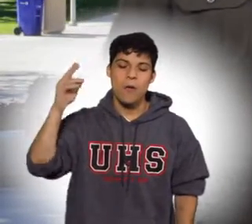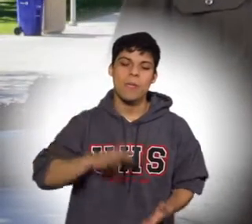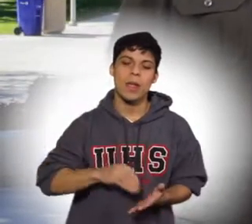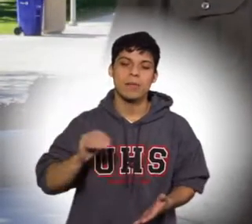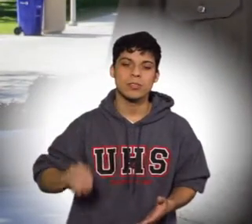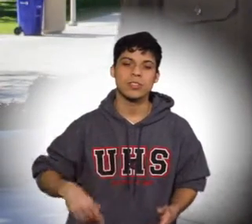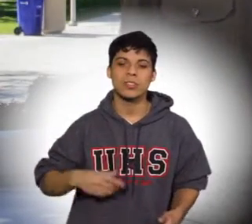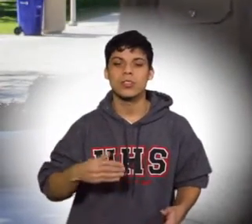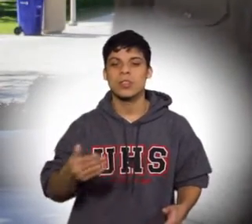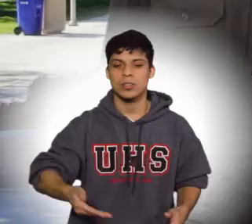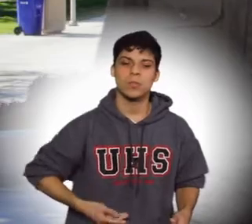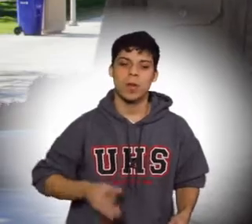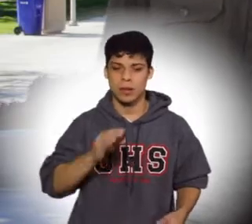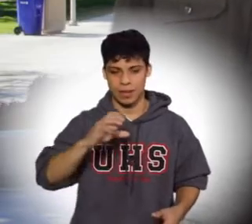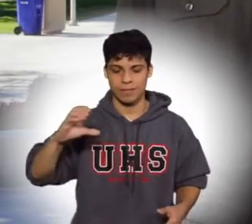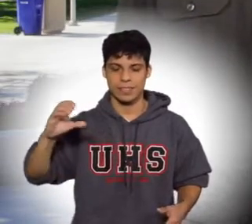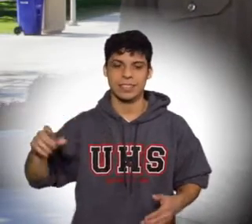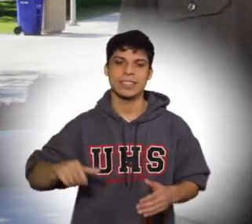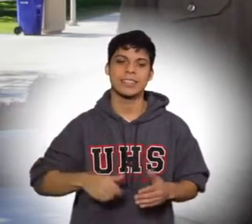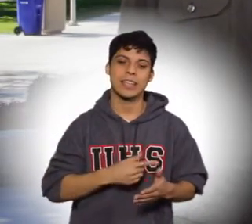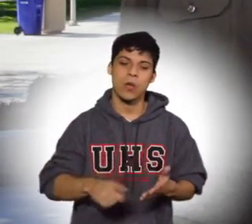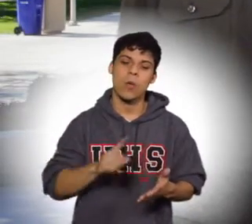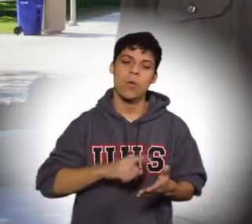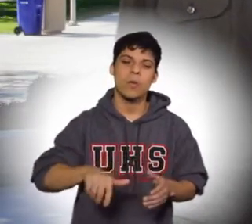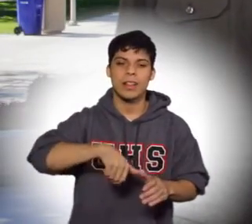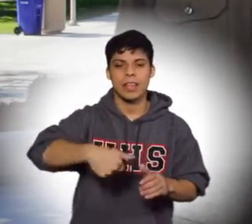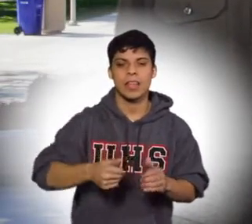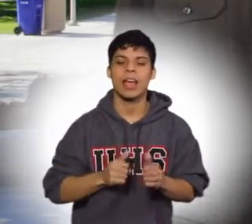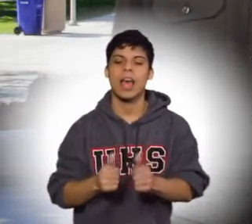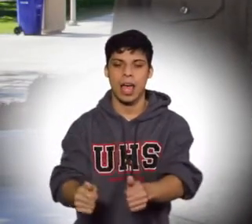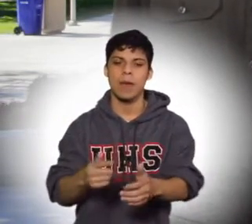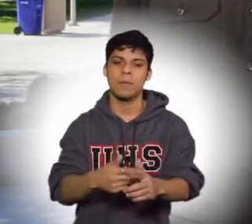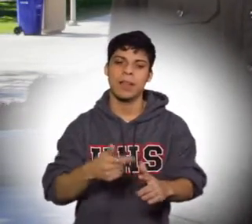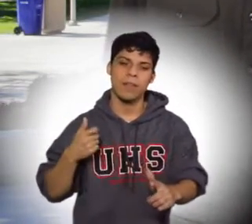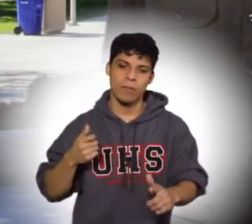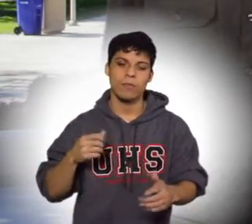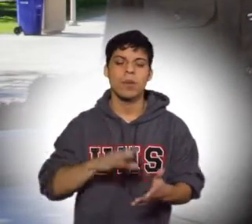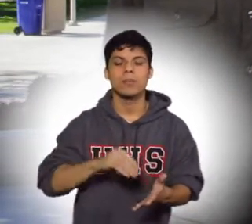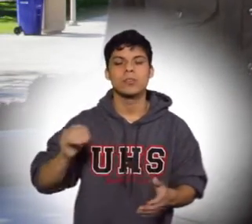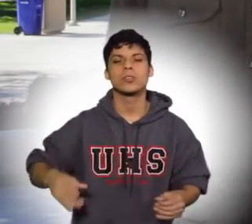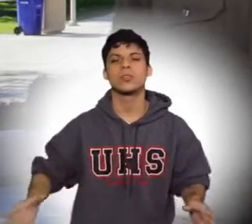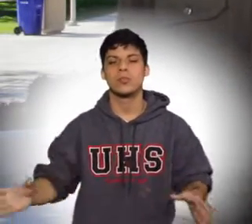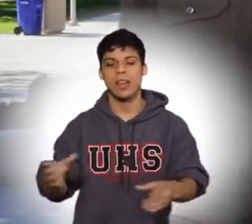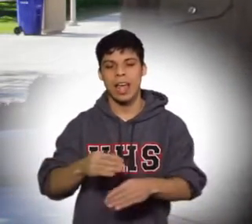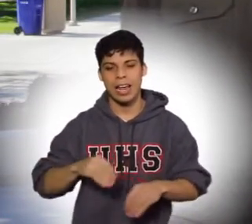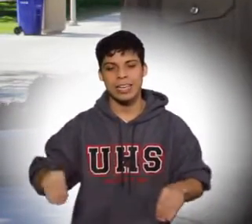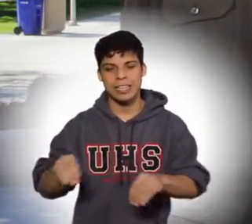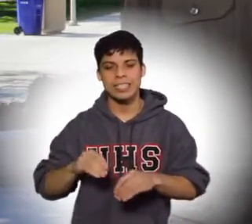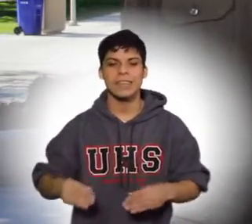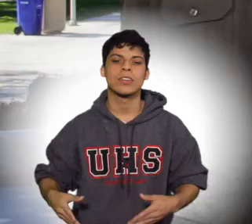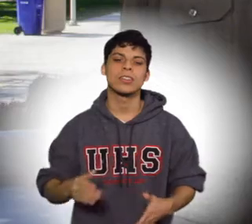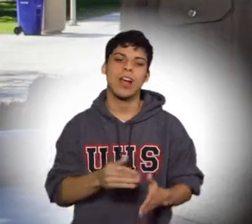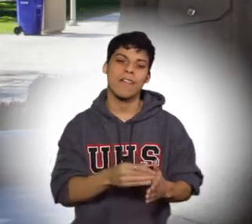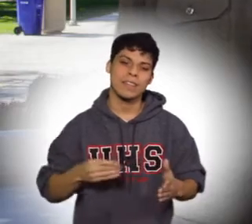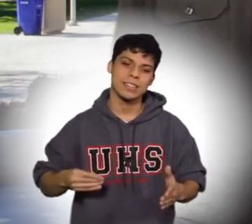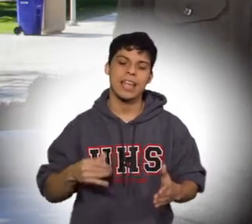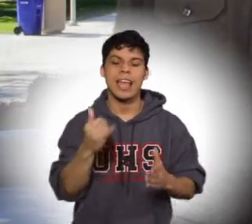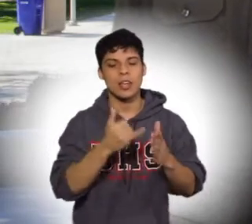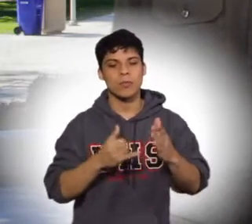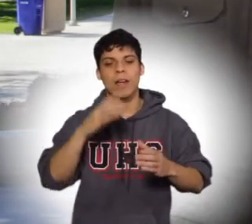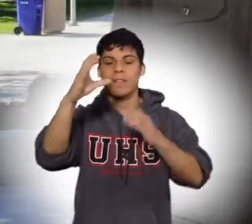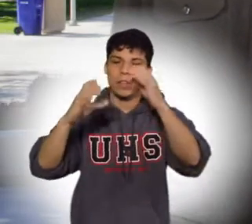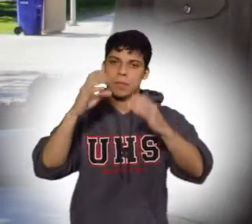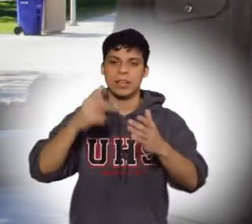Hi, Run fans. Welcome to the FCC Weekly Update, brought to you by the Student Activities Office and Graphic Communications Program. In